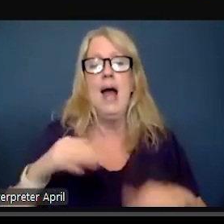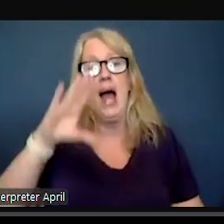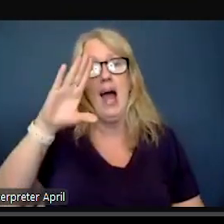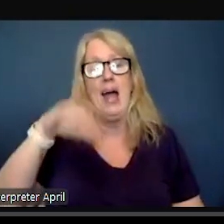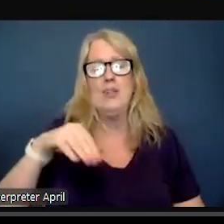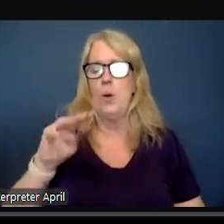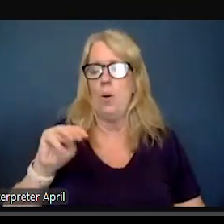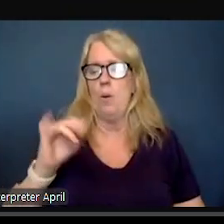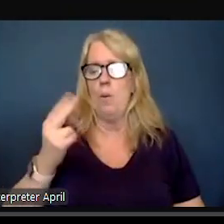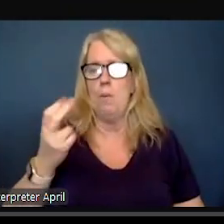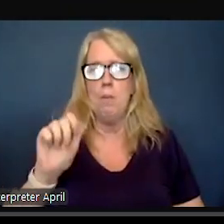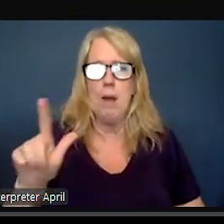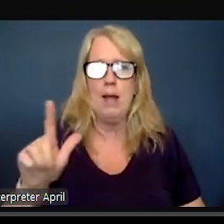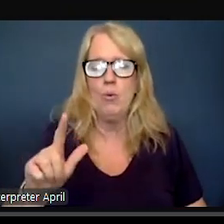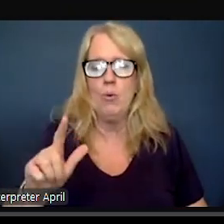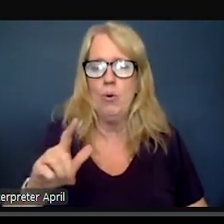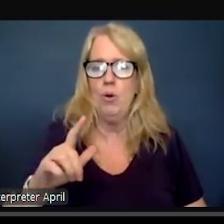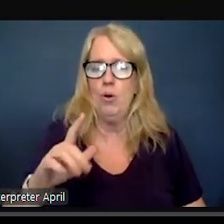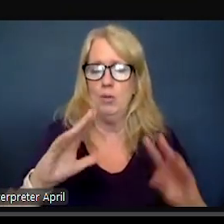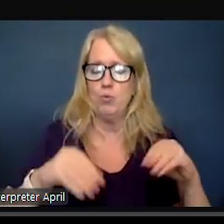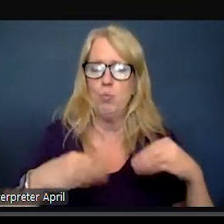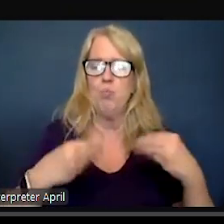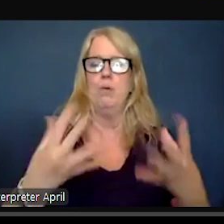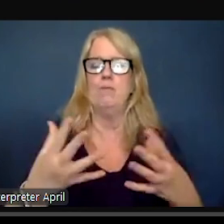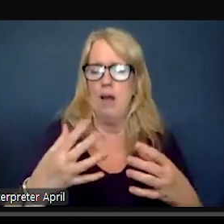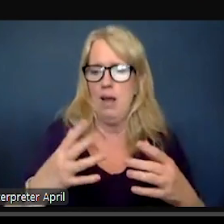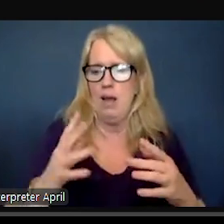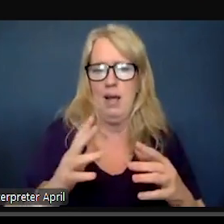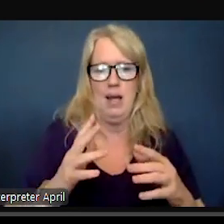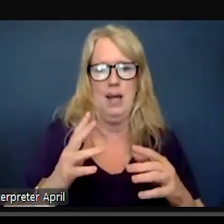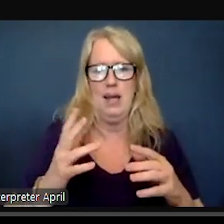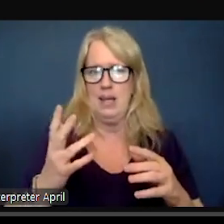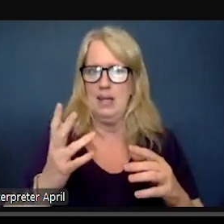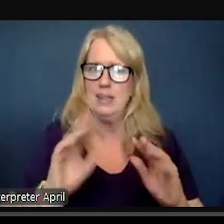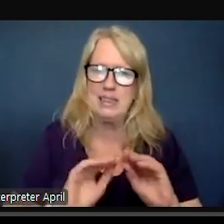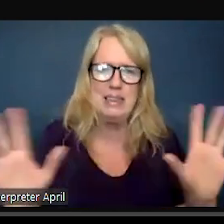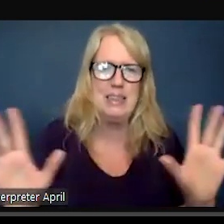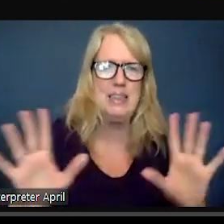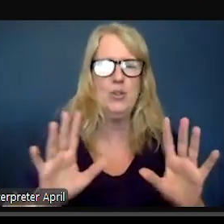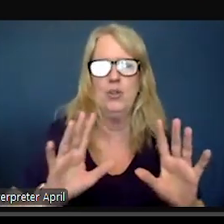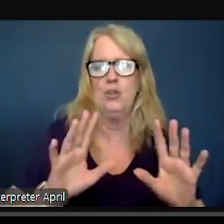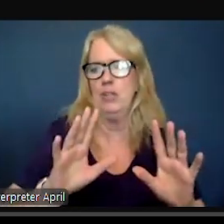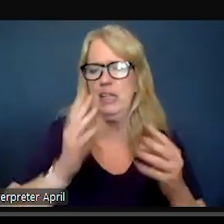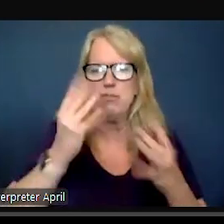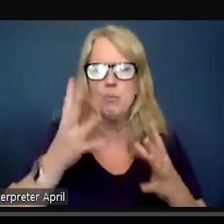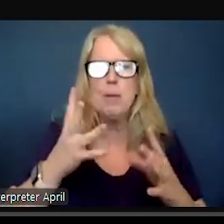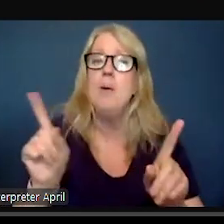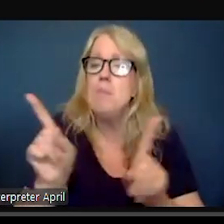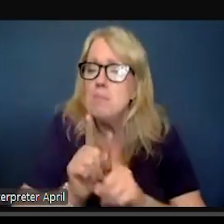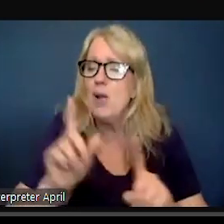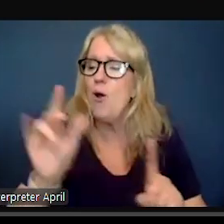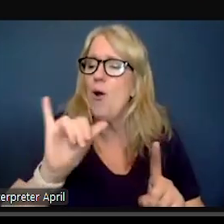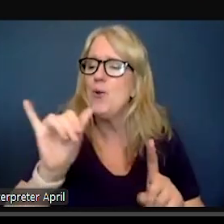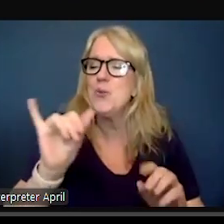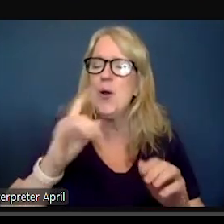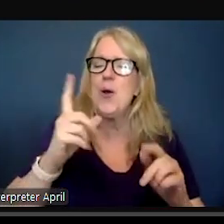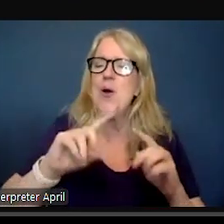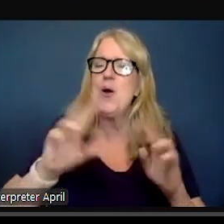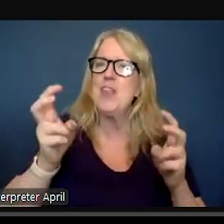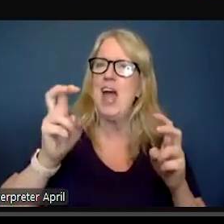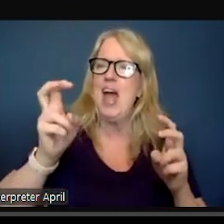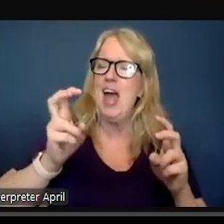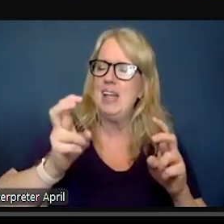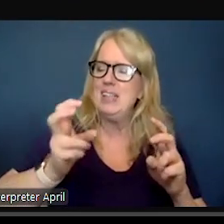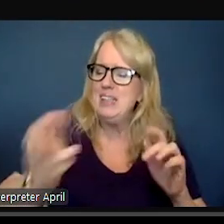my goal is to provide kind of like clear and thorough information, but also kind of take that